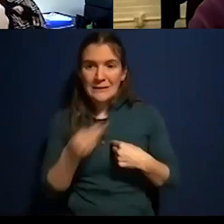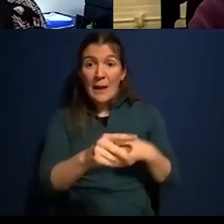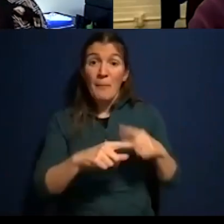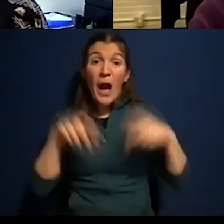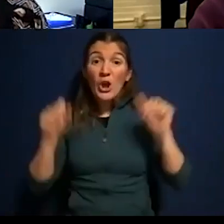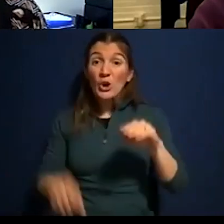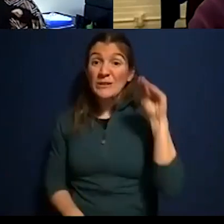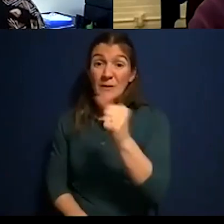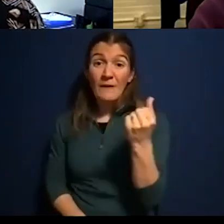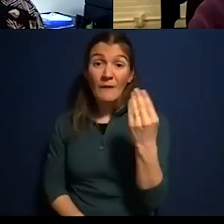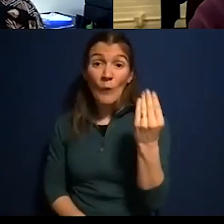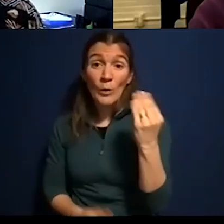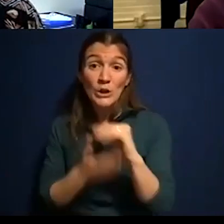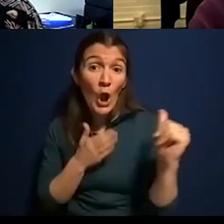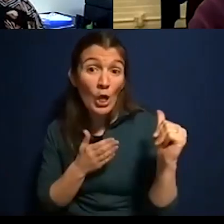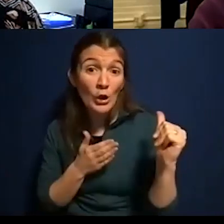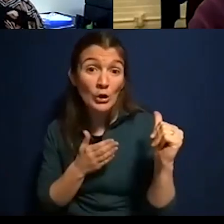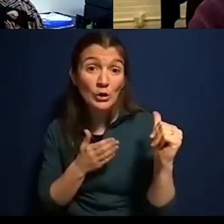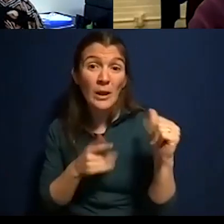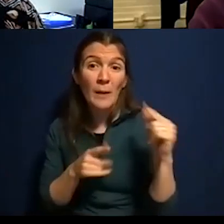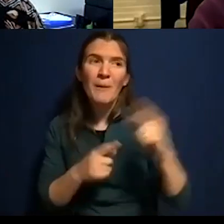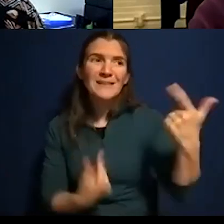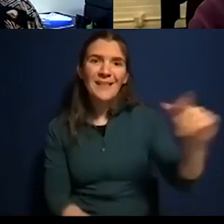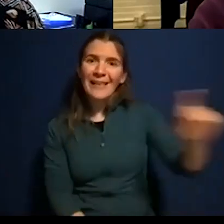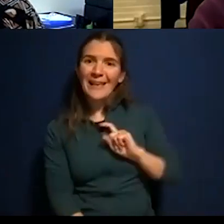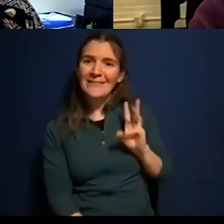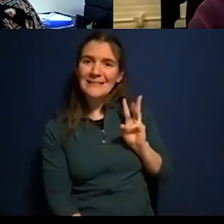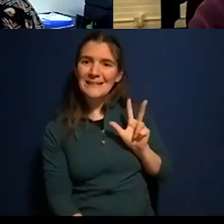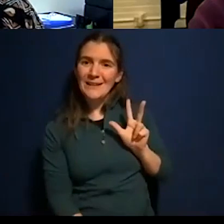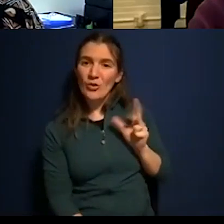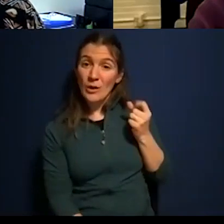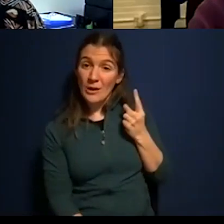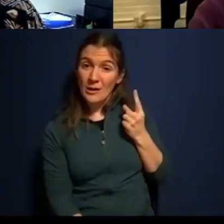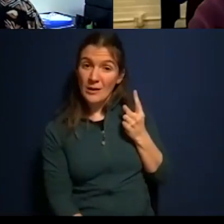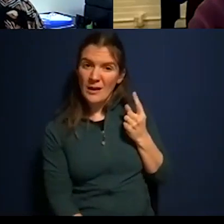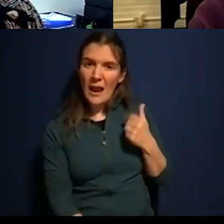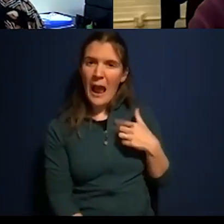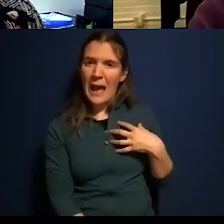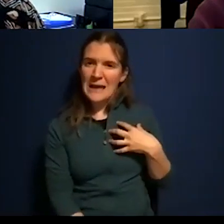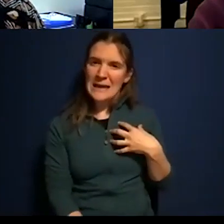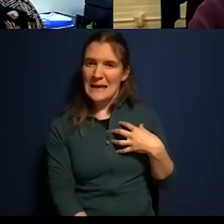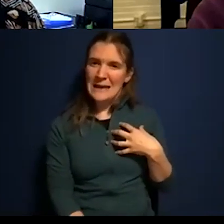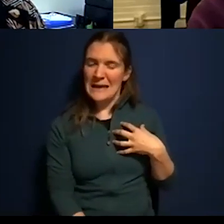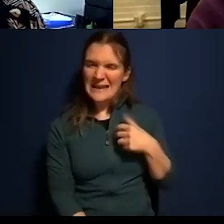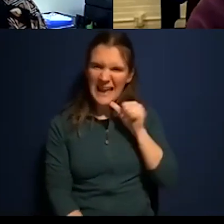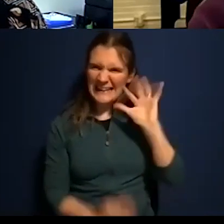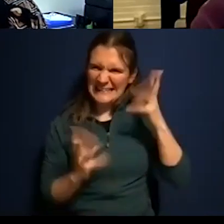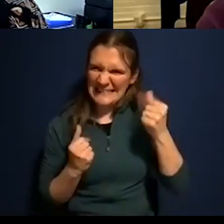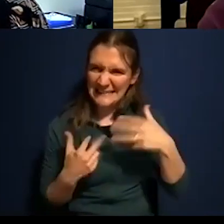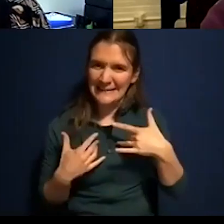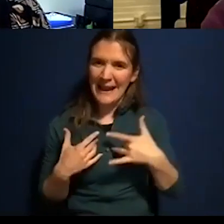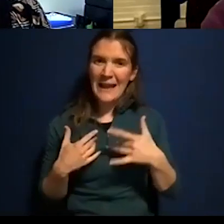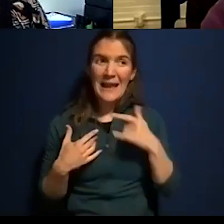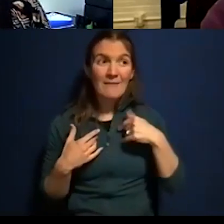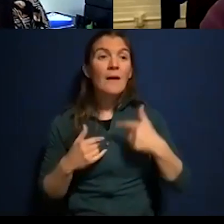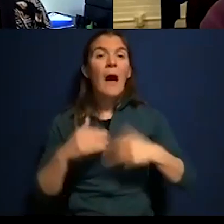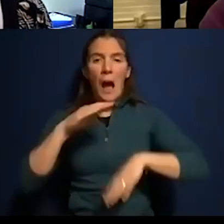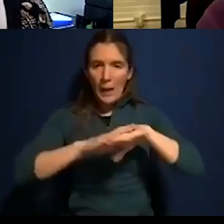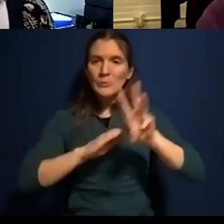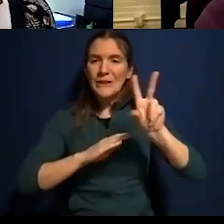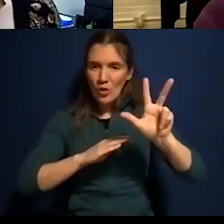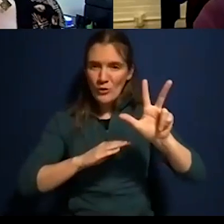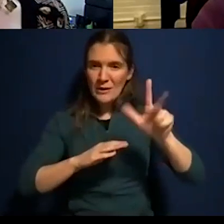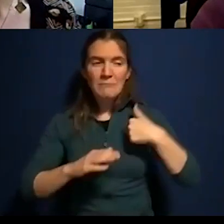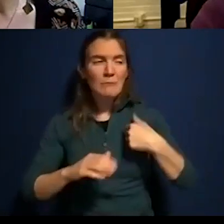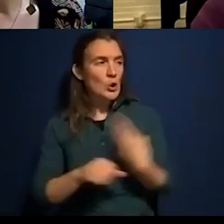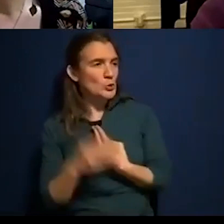spend $14, but still get the 63. And I've always had a real problem with that. You know what I mean? So to